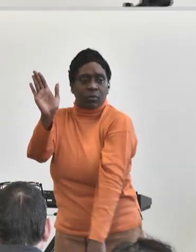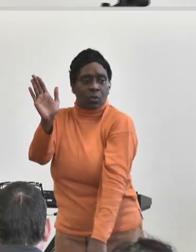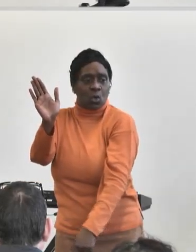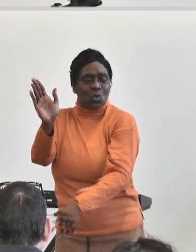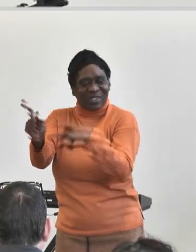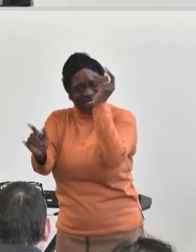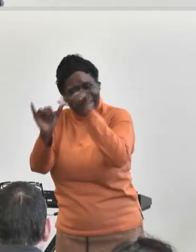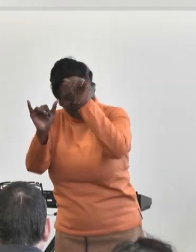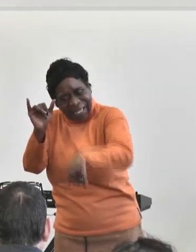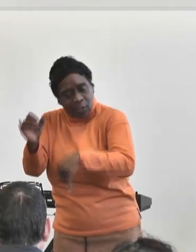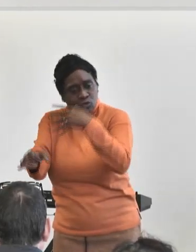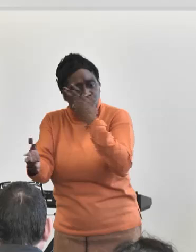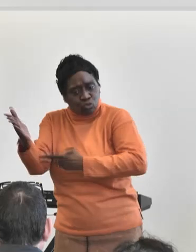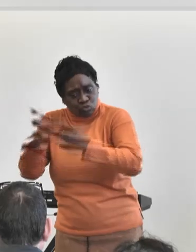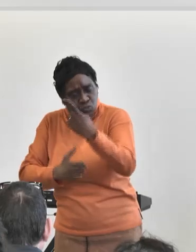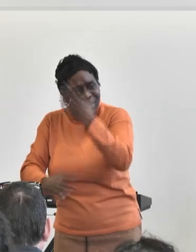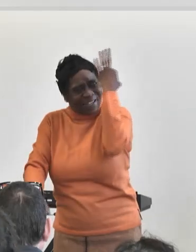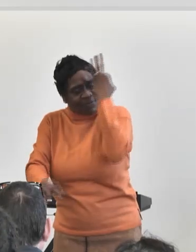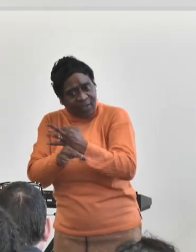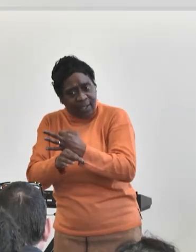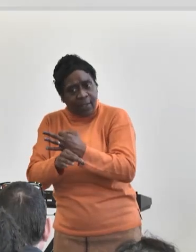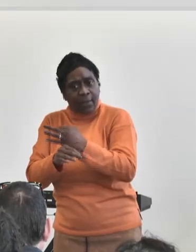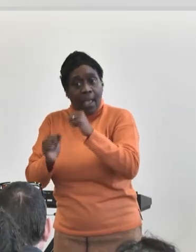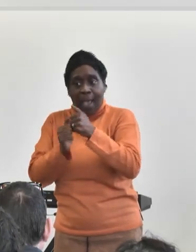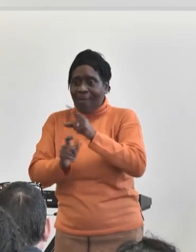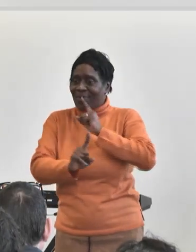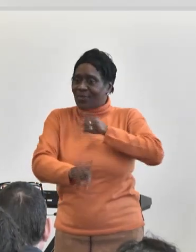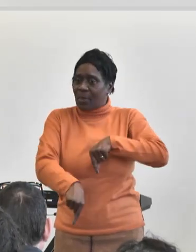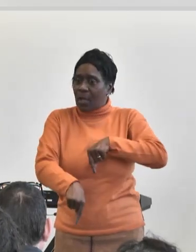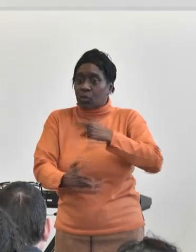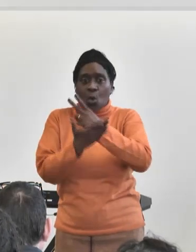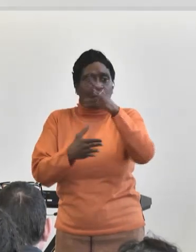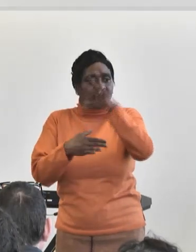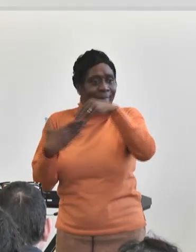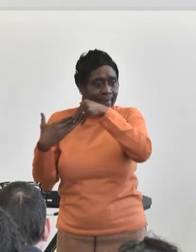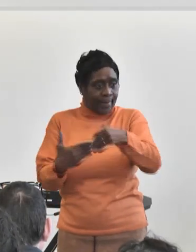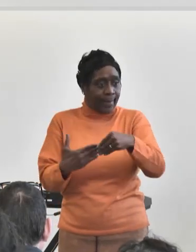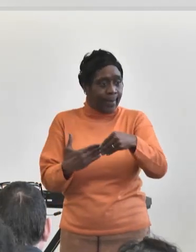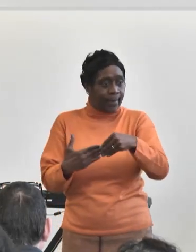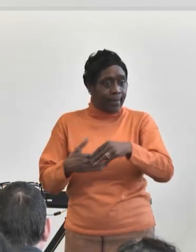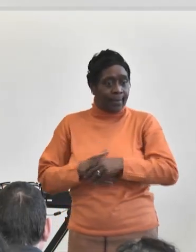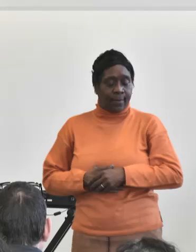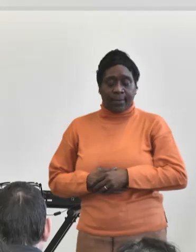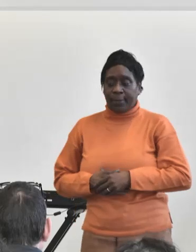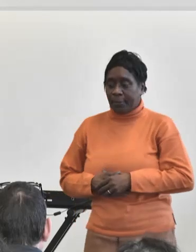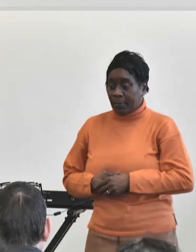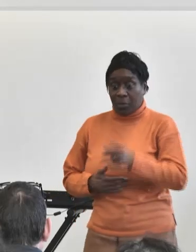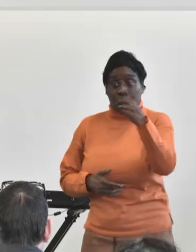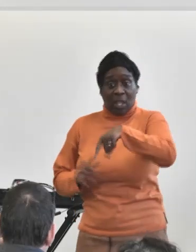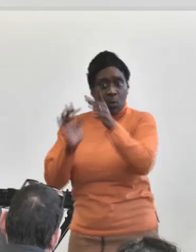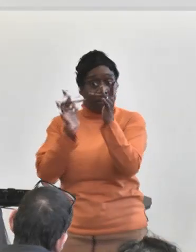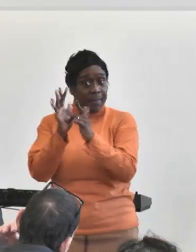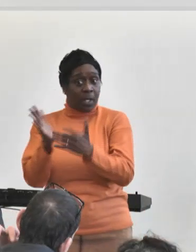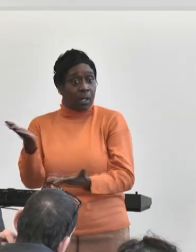hold to that truth. Tenemos que mantenernos en esa verdad. How'd they respond? They were Holy Spirit led. Fueron dirigidos por el Espíritu Santo. They were